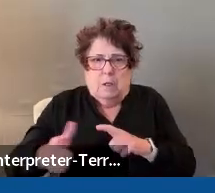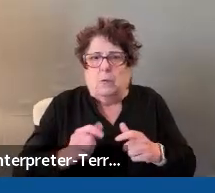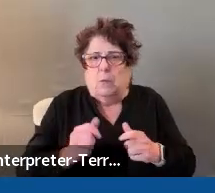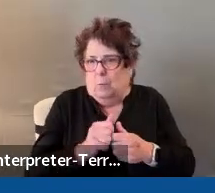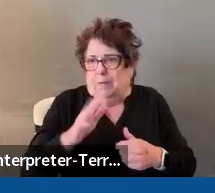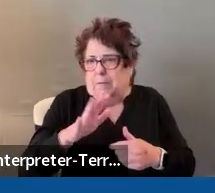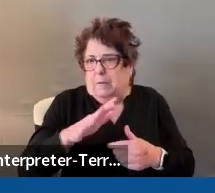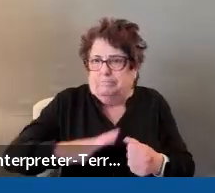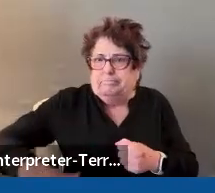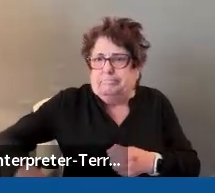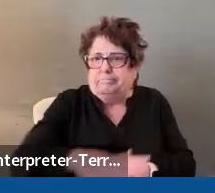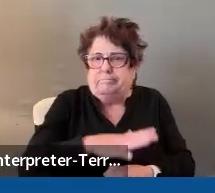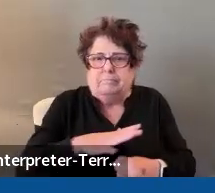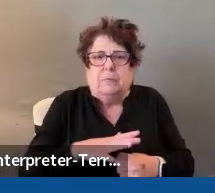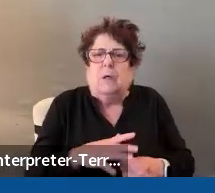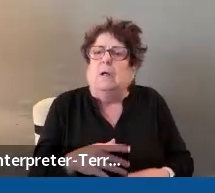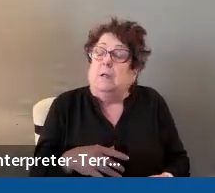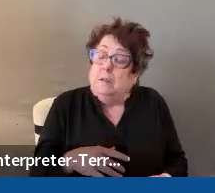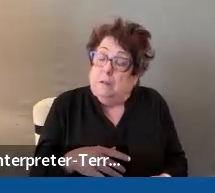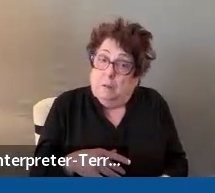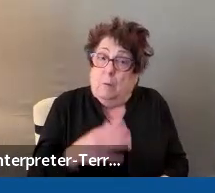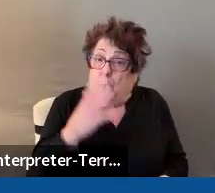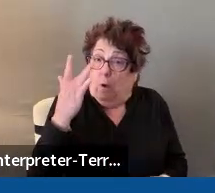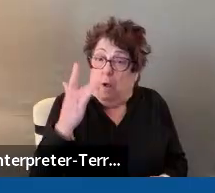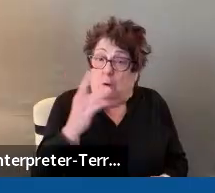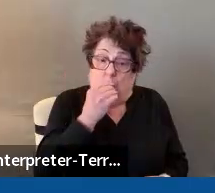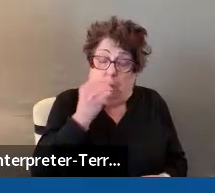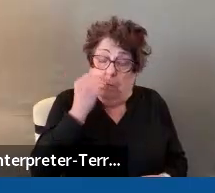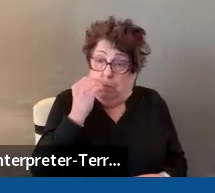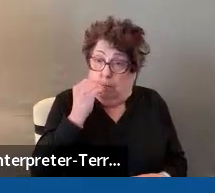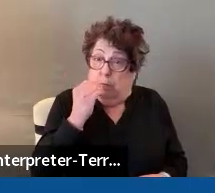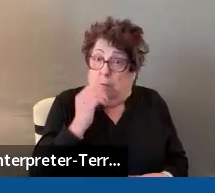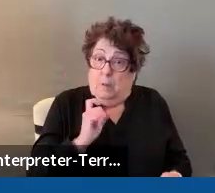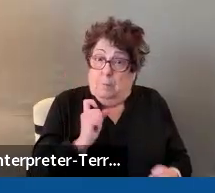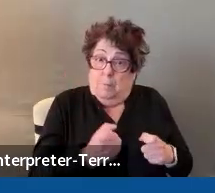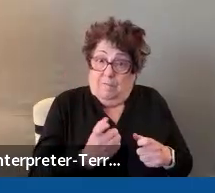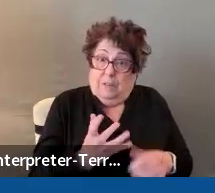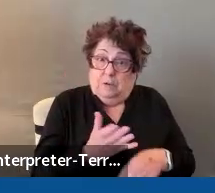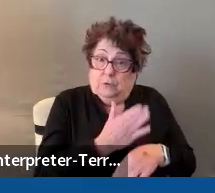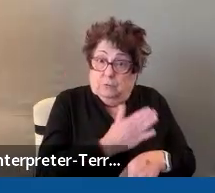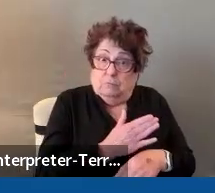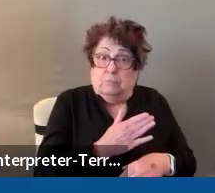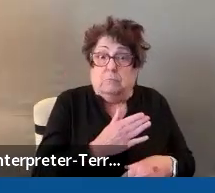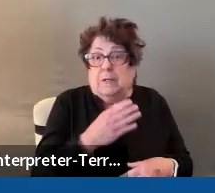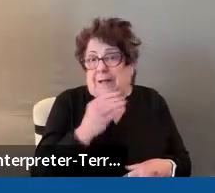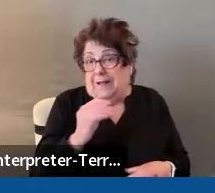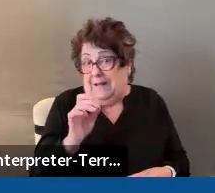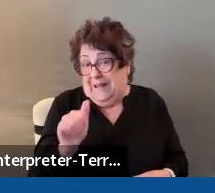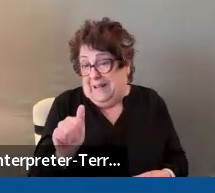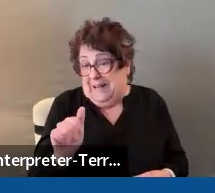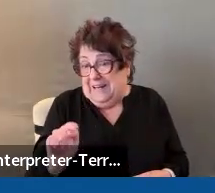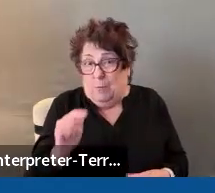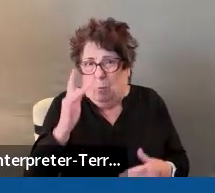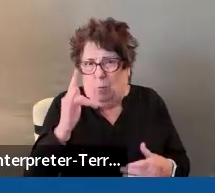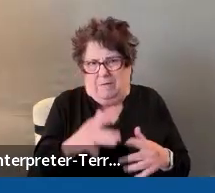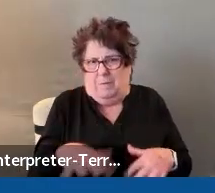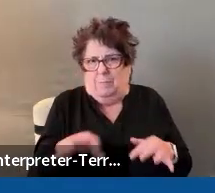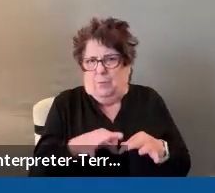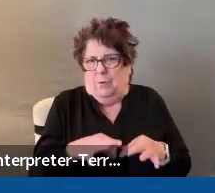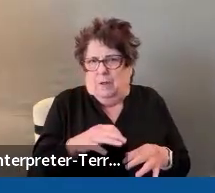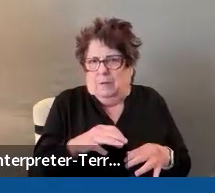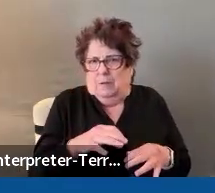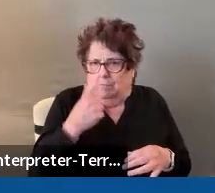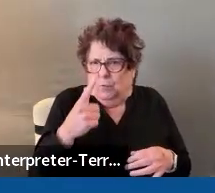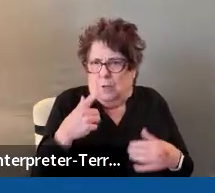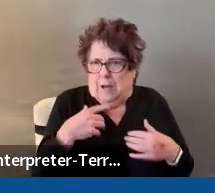So why are home modification and AT important to health and well-being? Well, there are many benefits to modifying the home